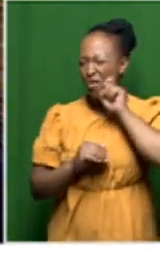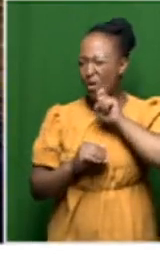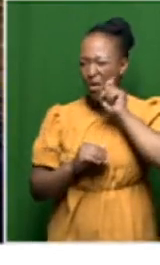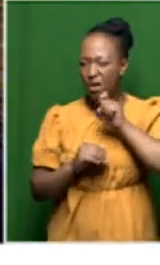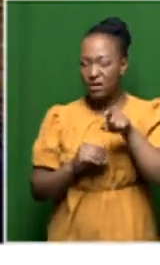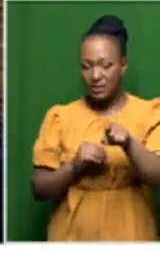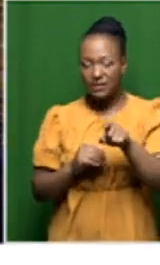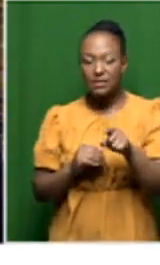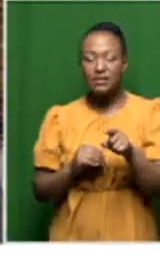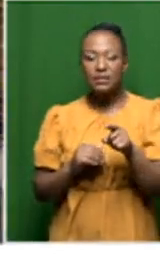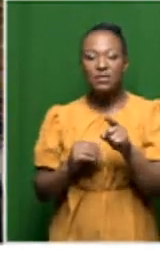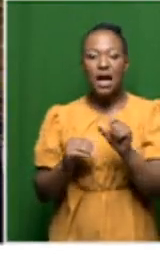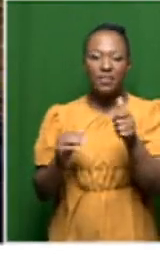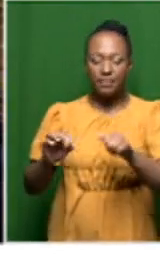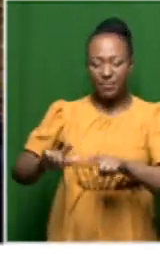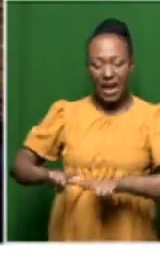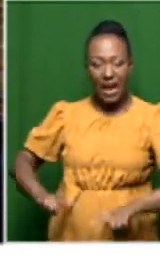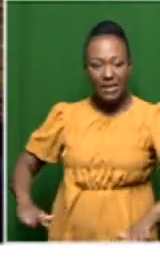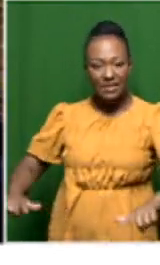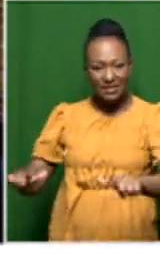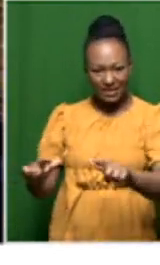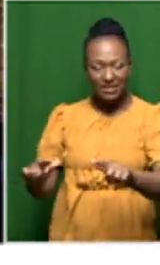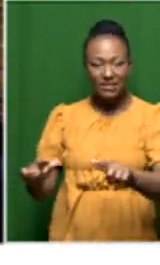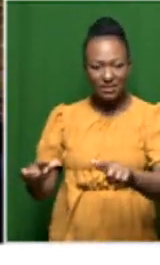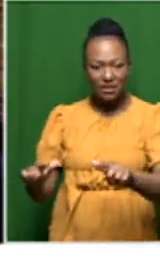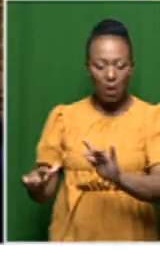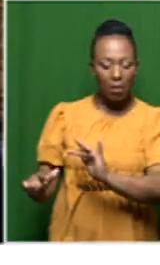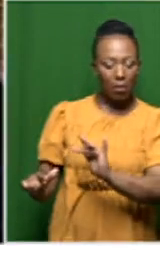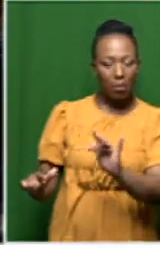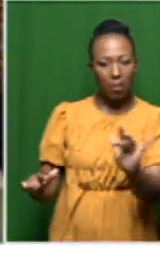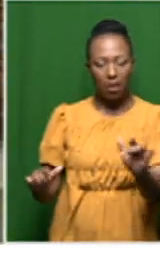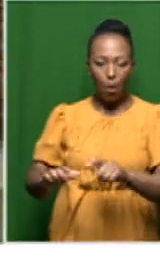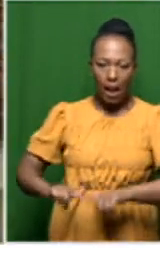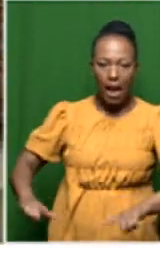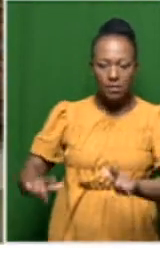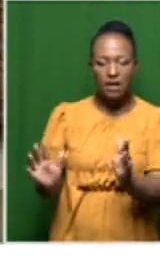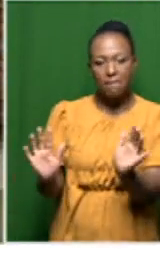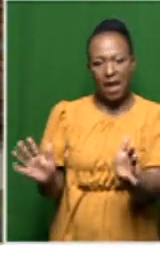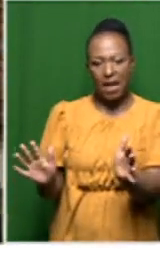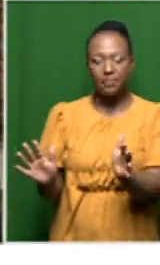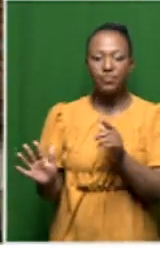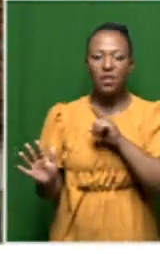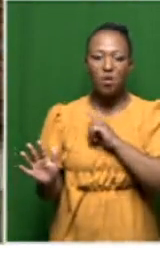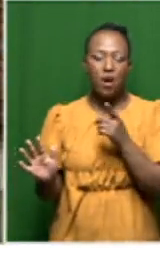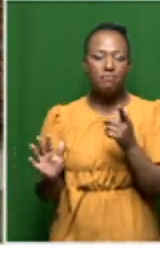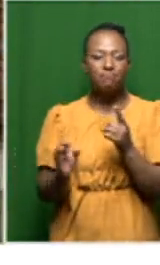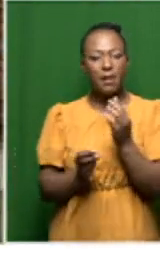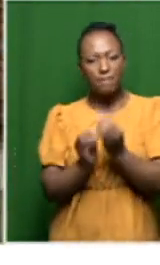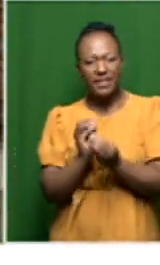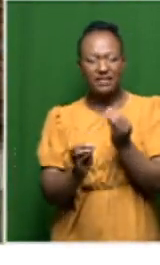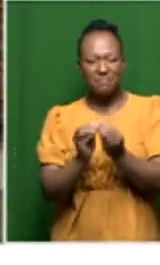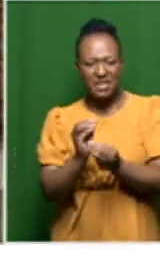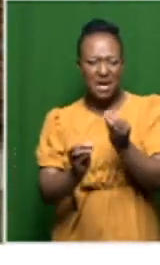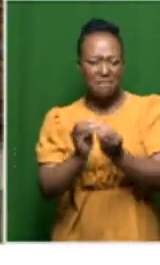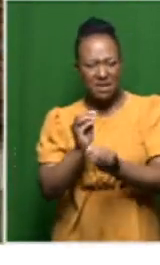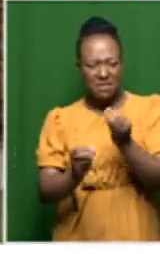are vacant sites that are in eyesore and a cost to government, because we failed to maintain properties over a very long